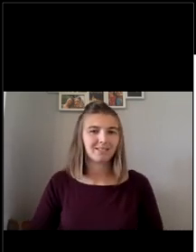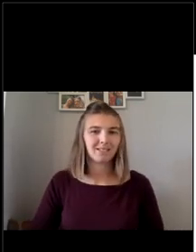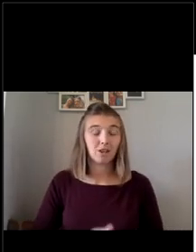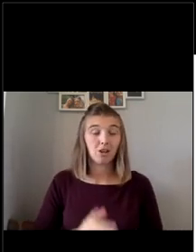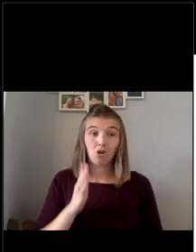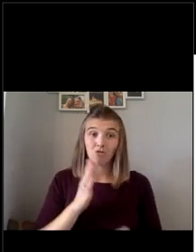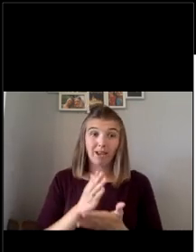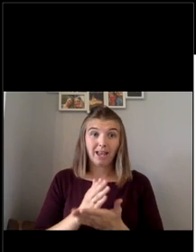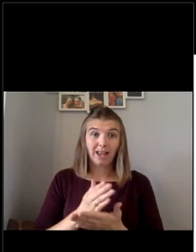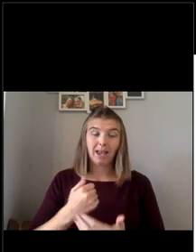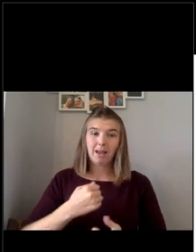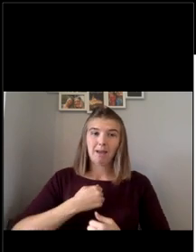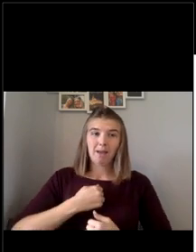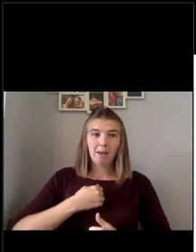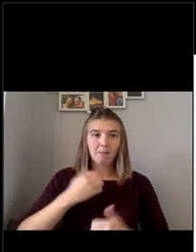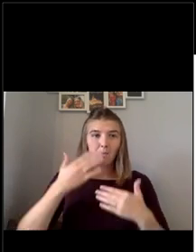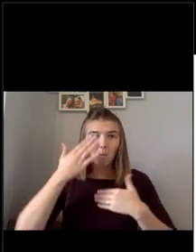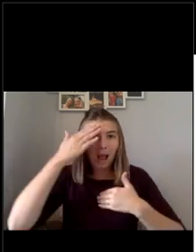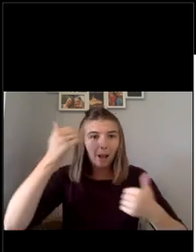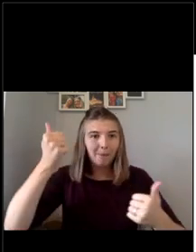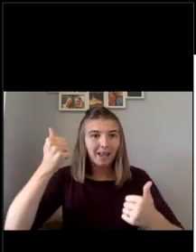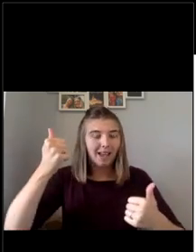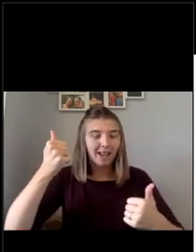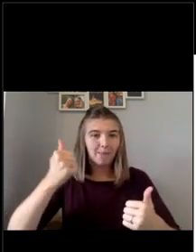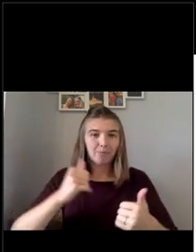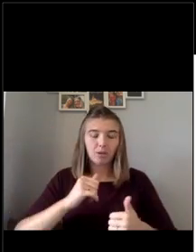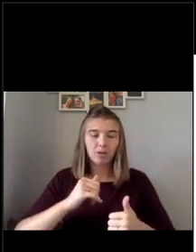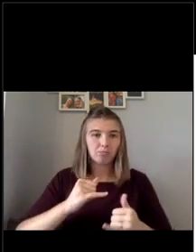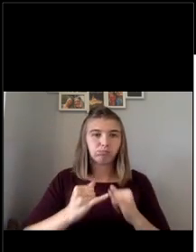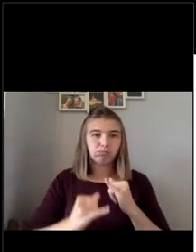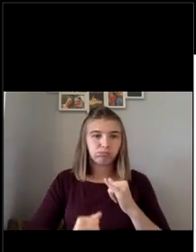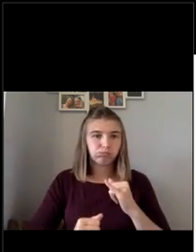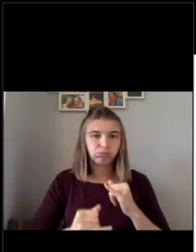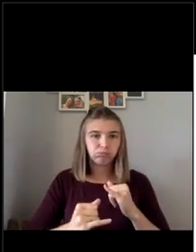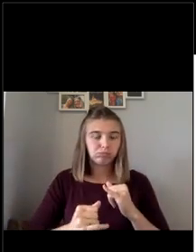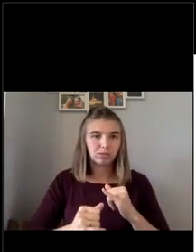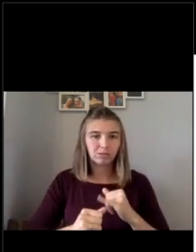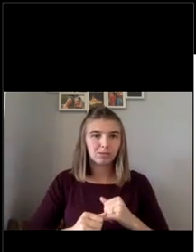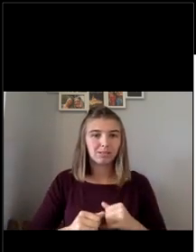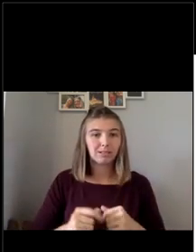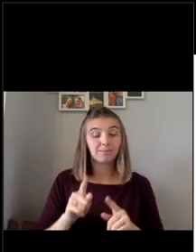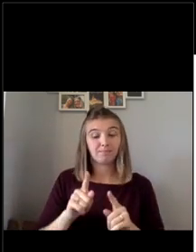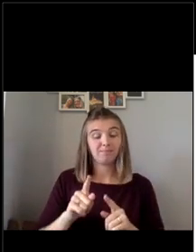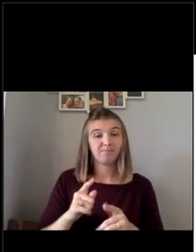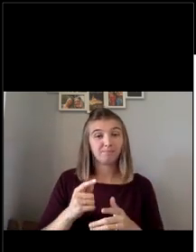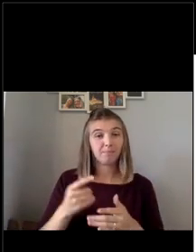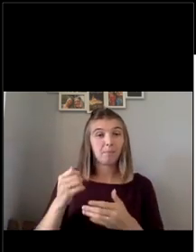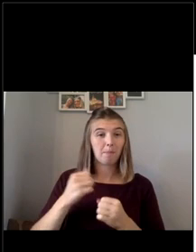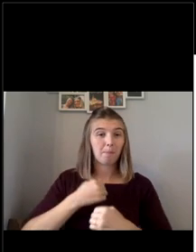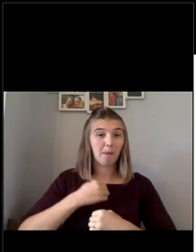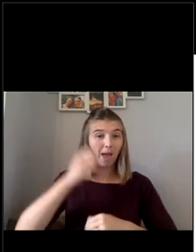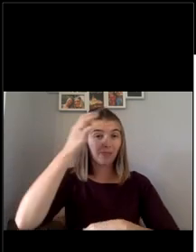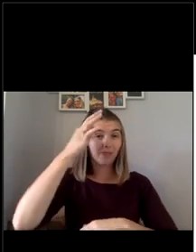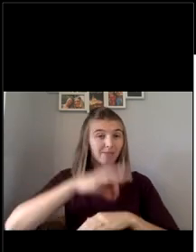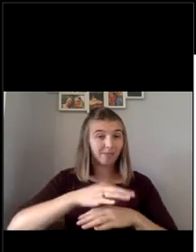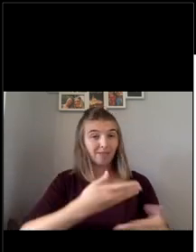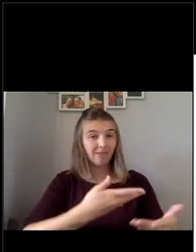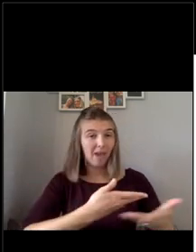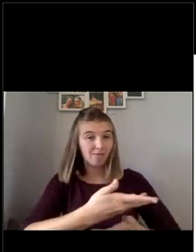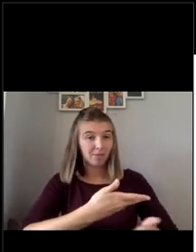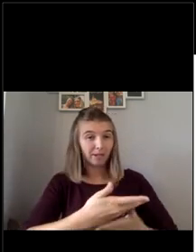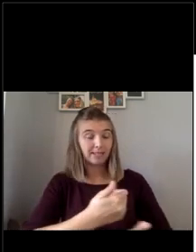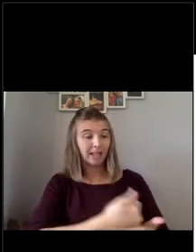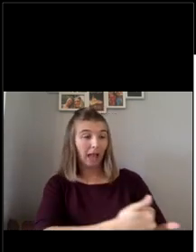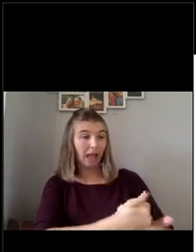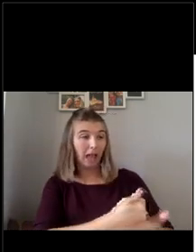toll on my well-being. And with the help of my therapist and my partner, something I worked on is